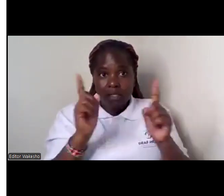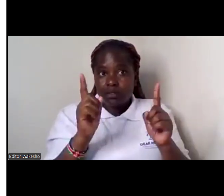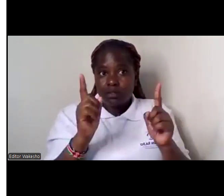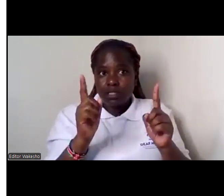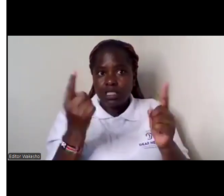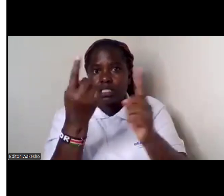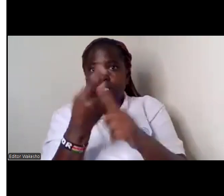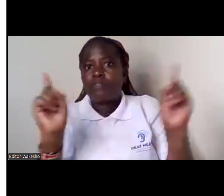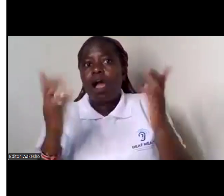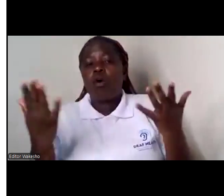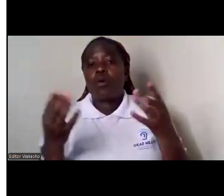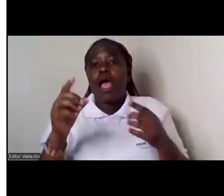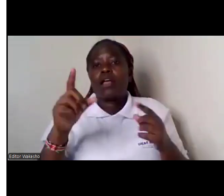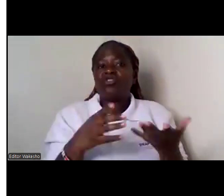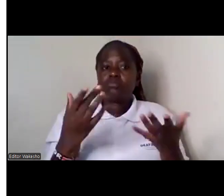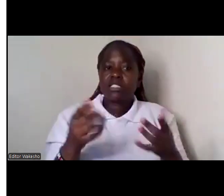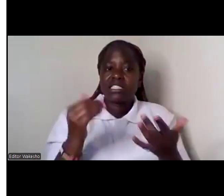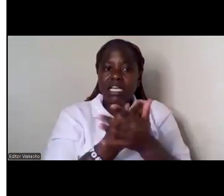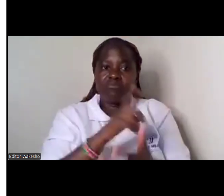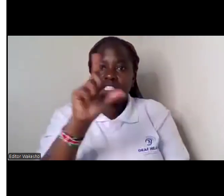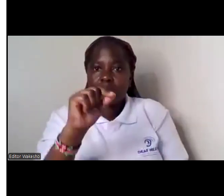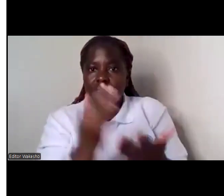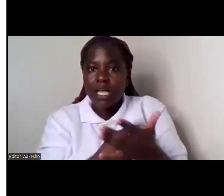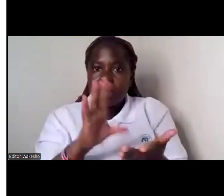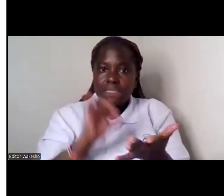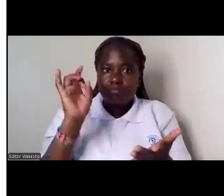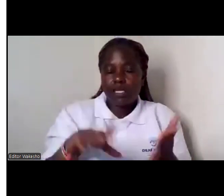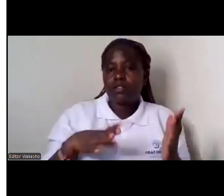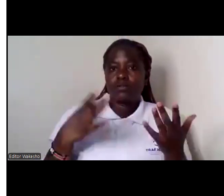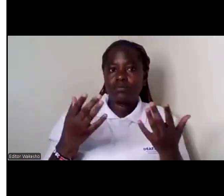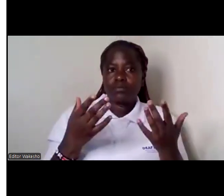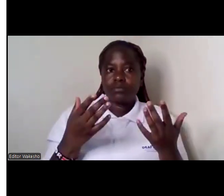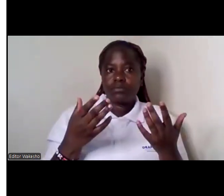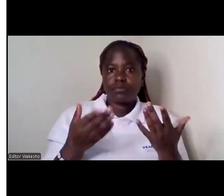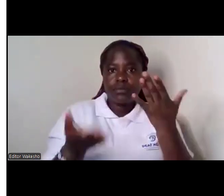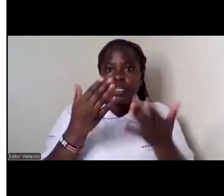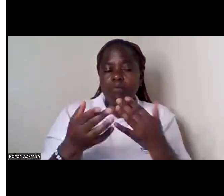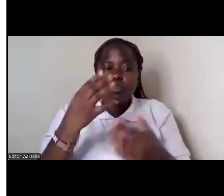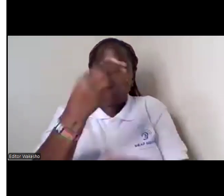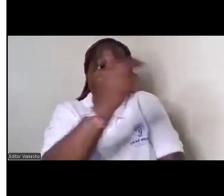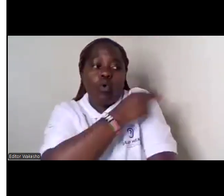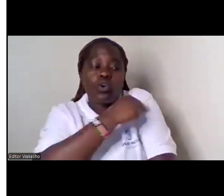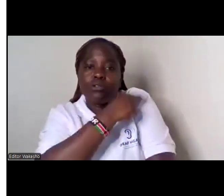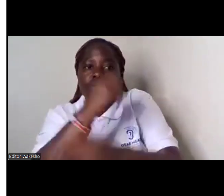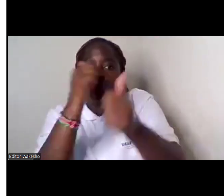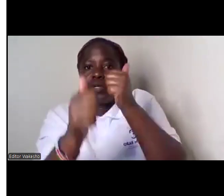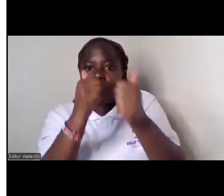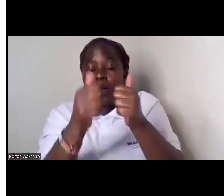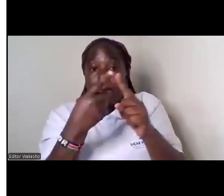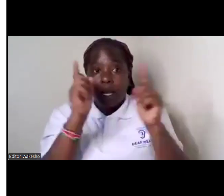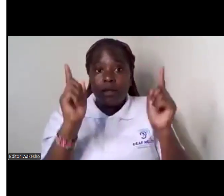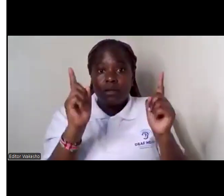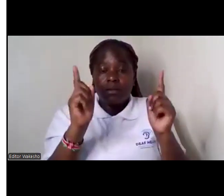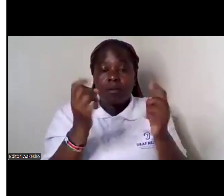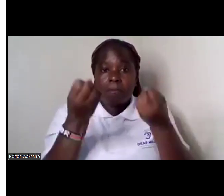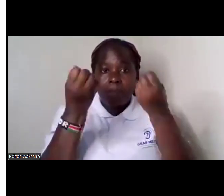how much the cost and maybe which hospital it will be done in. But most of them